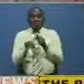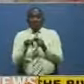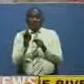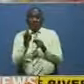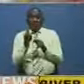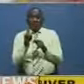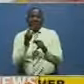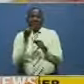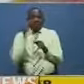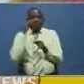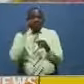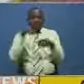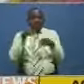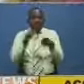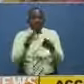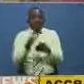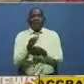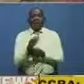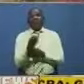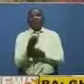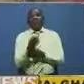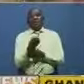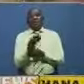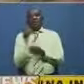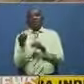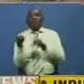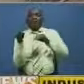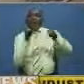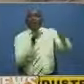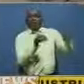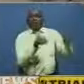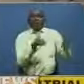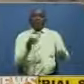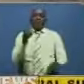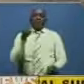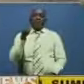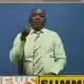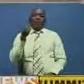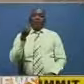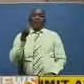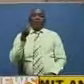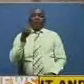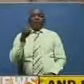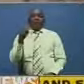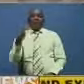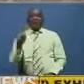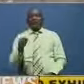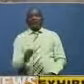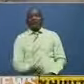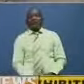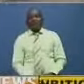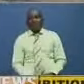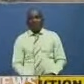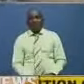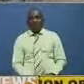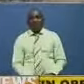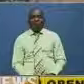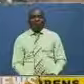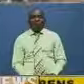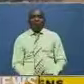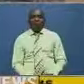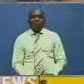regular onion trader at Ajay Nkutuku in Accra, you could try the Domnasi onion markets on the fringes of the central